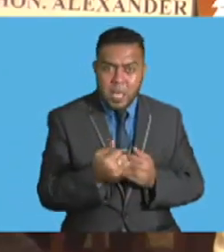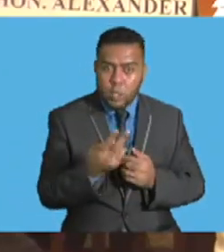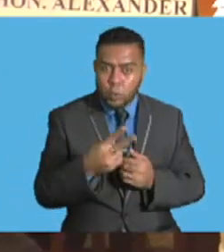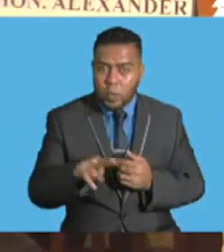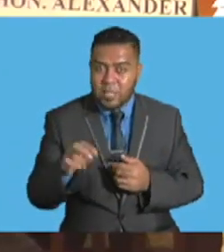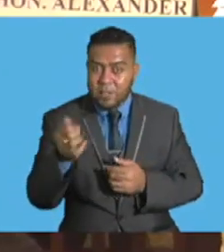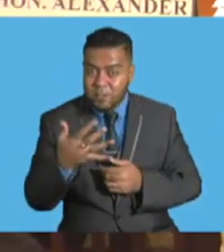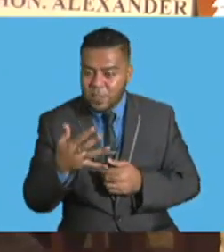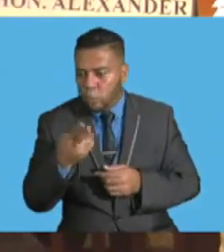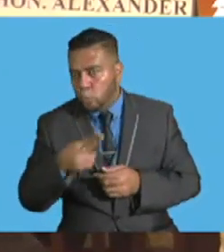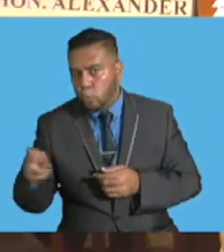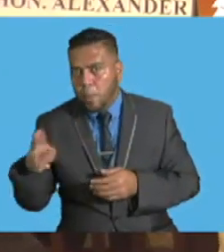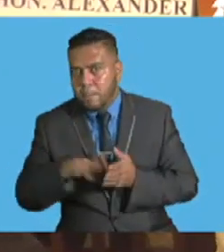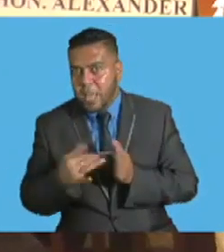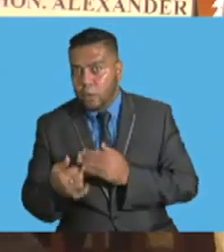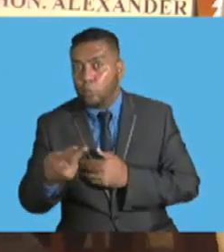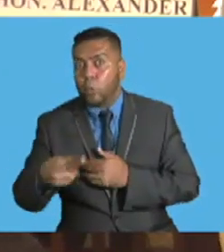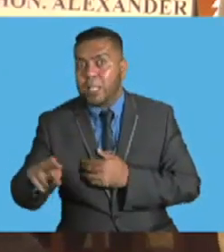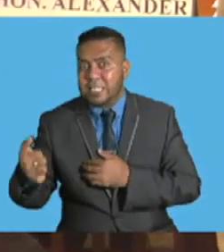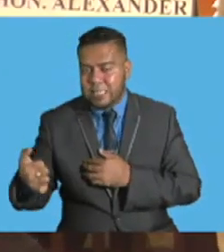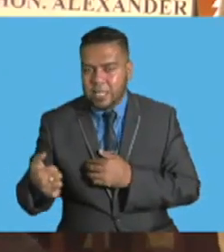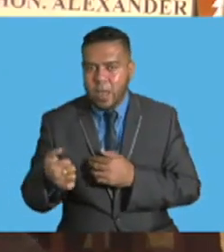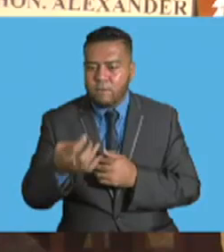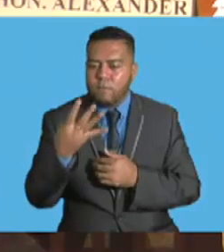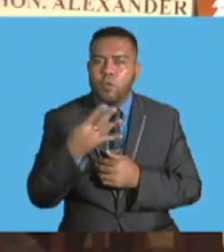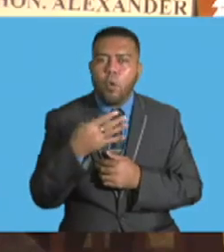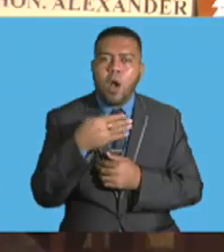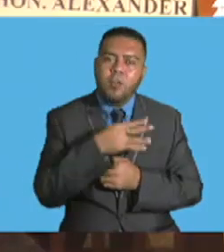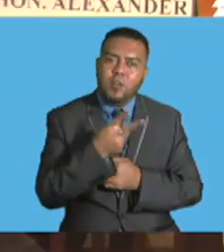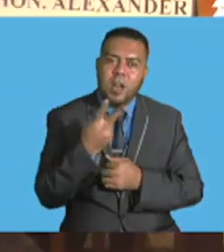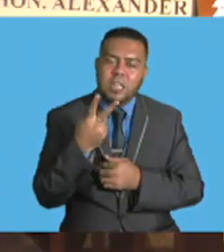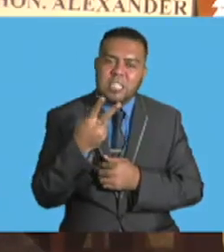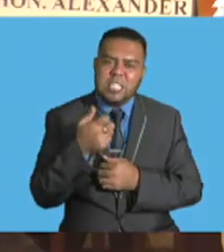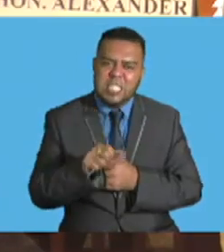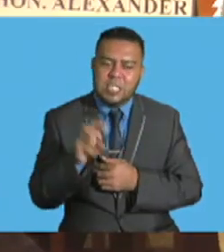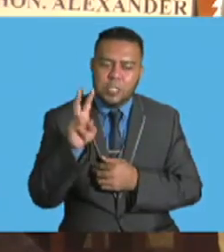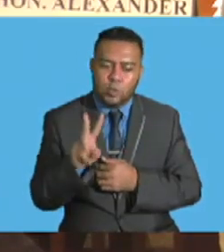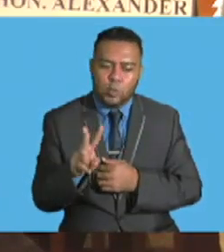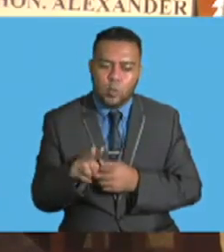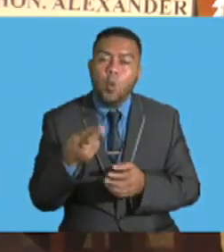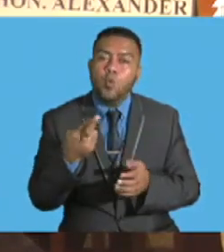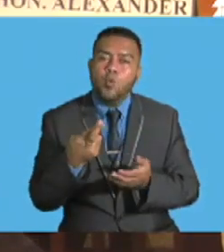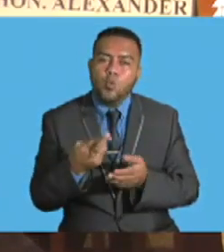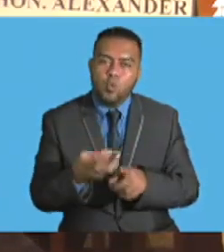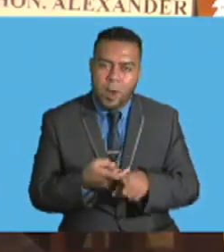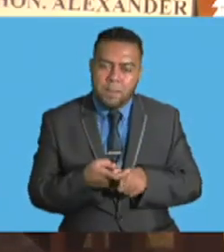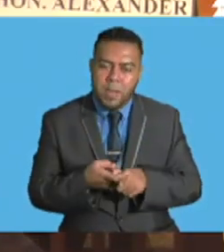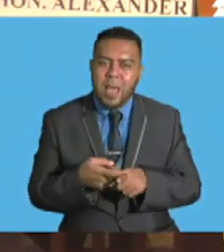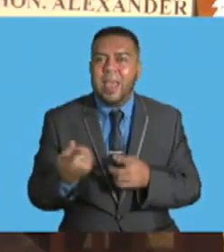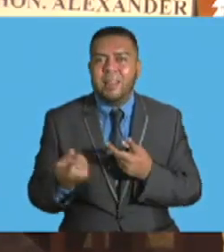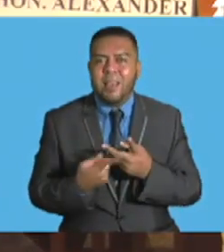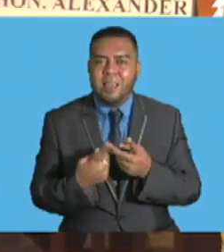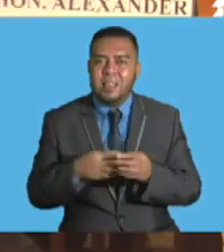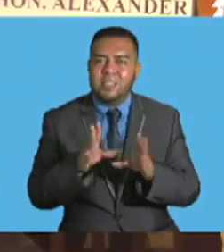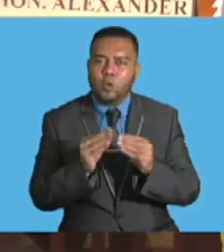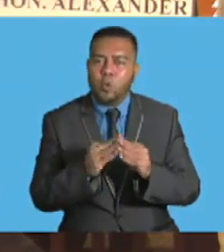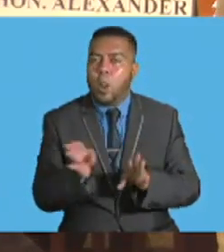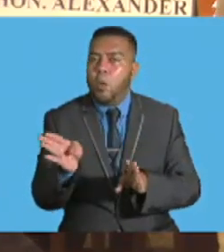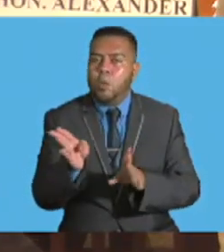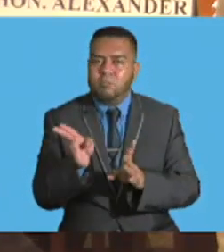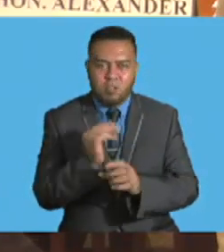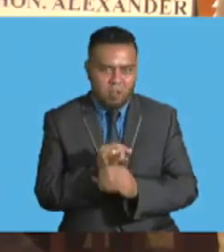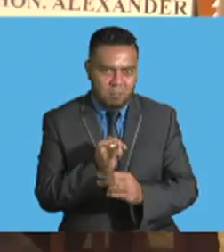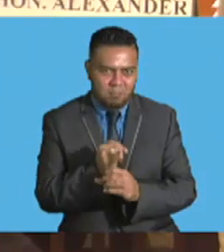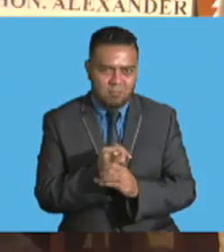May 2016, there were 462 rape and sexual offenses. And this is